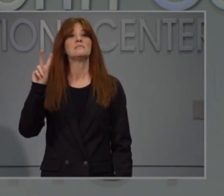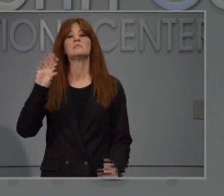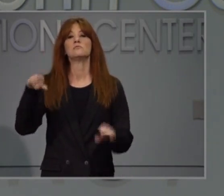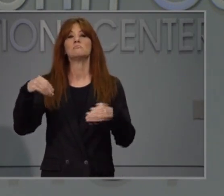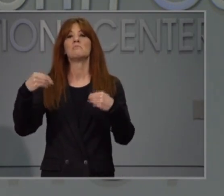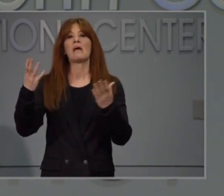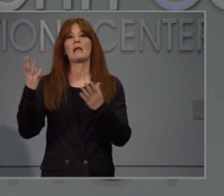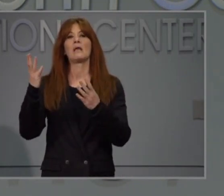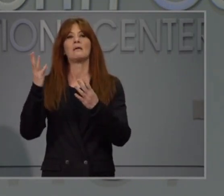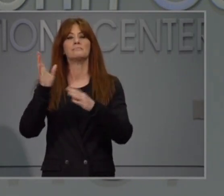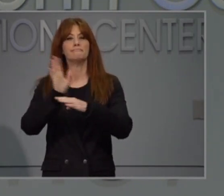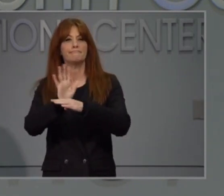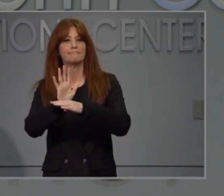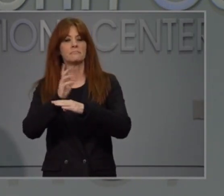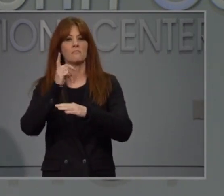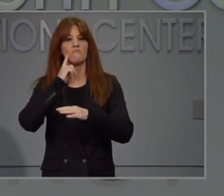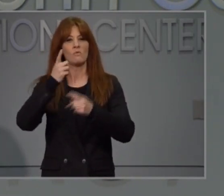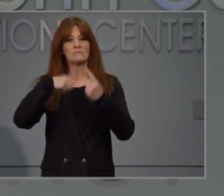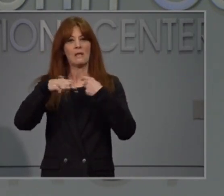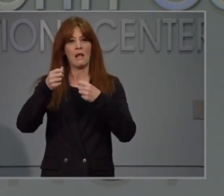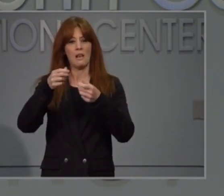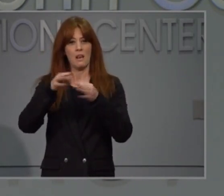providing a stream for sign language at